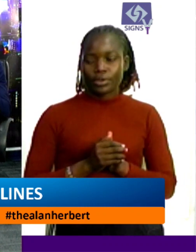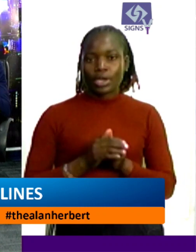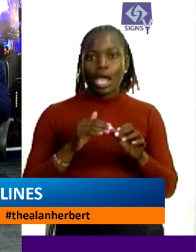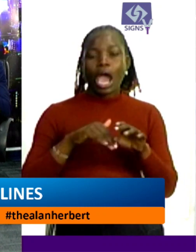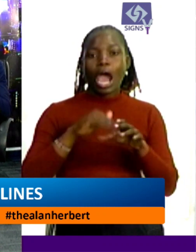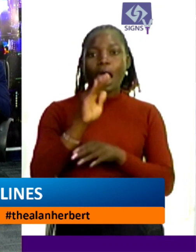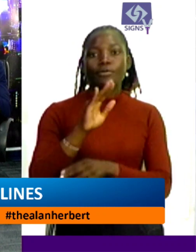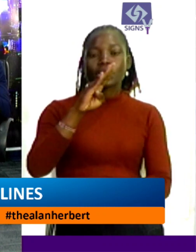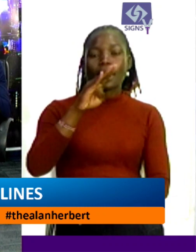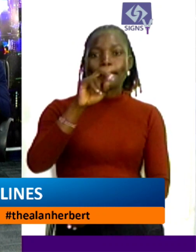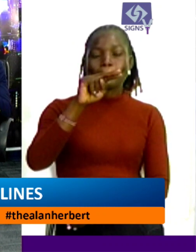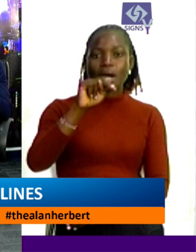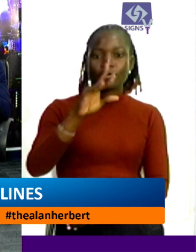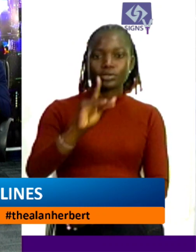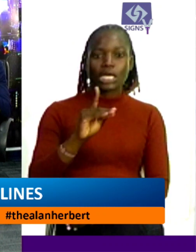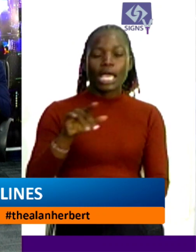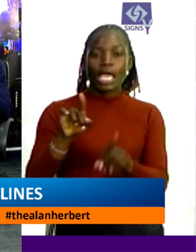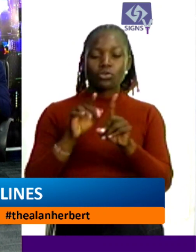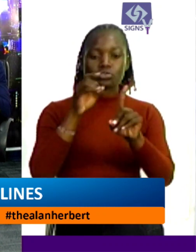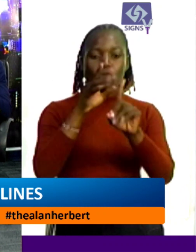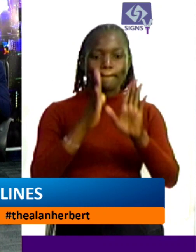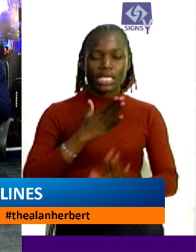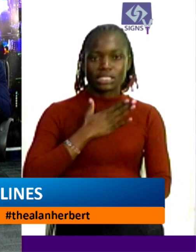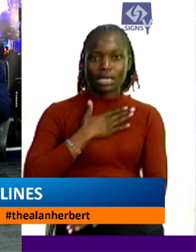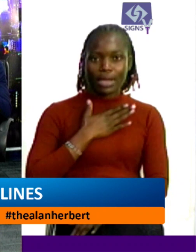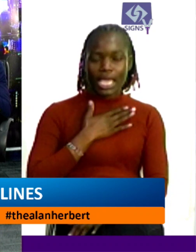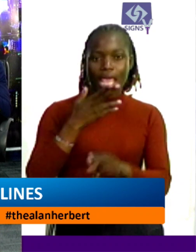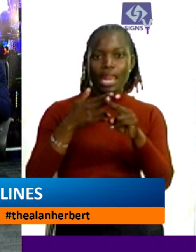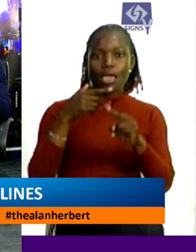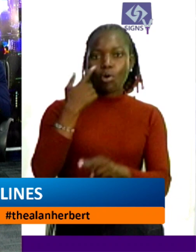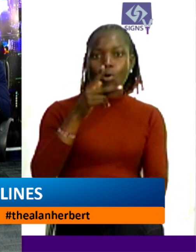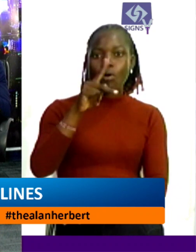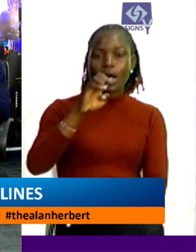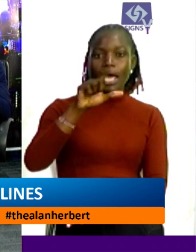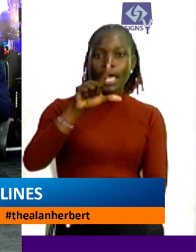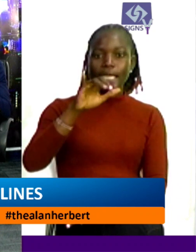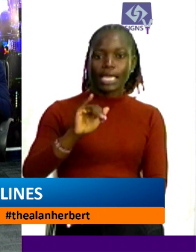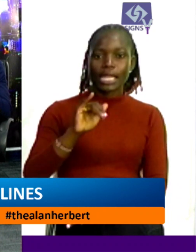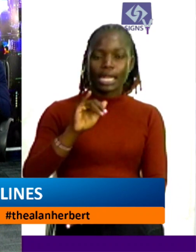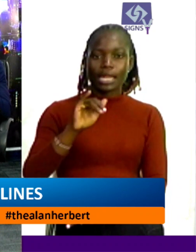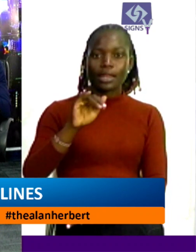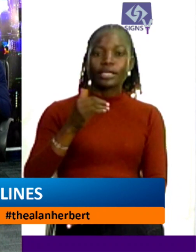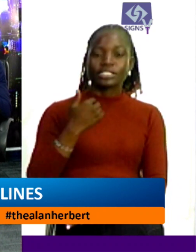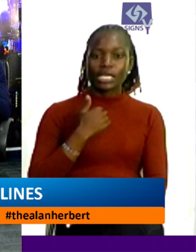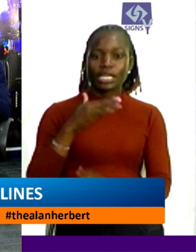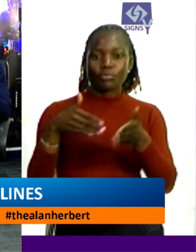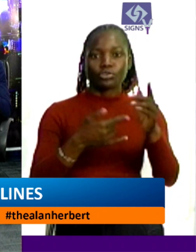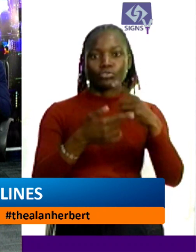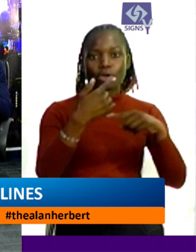outbound, and my mentor, she's called Kelly. She had also a chance to come to